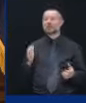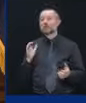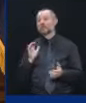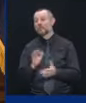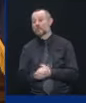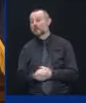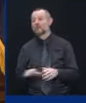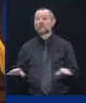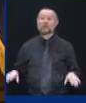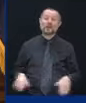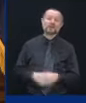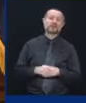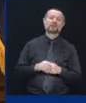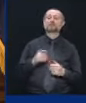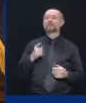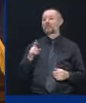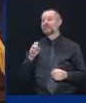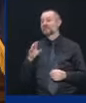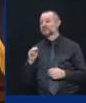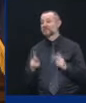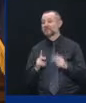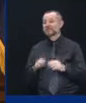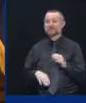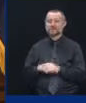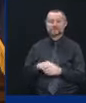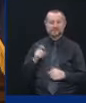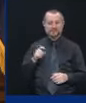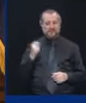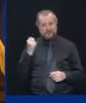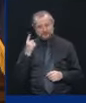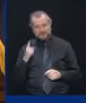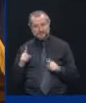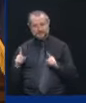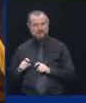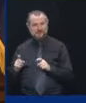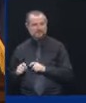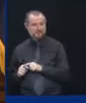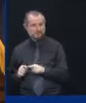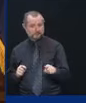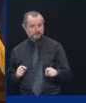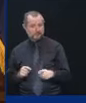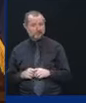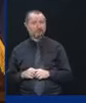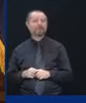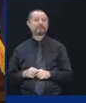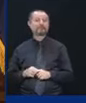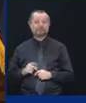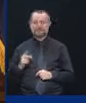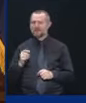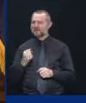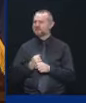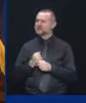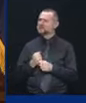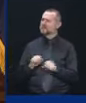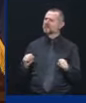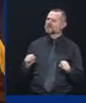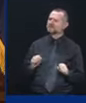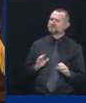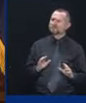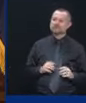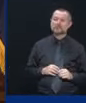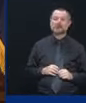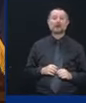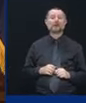go up to 150 with testing, right? Which is safe from a public health point of view. And by the